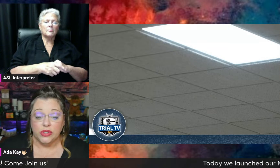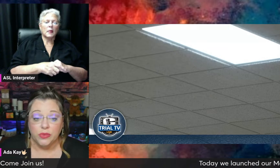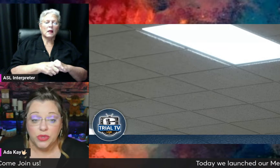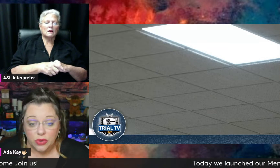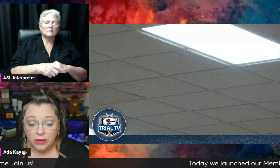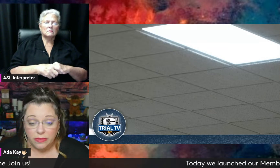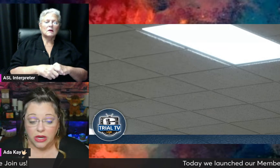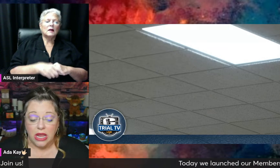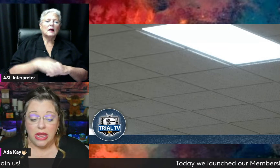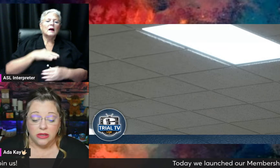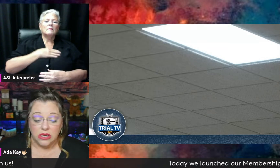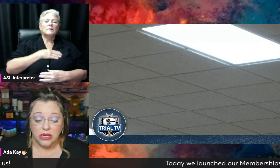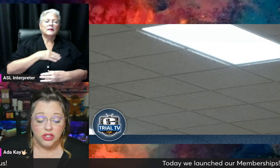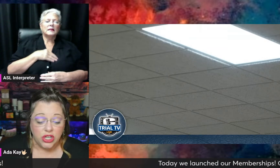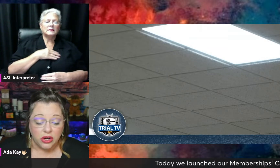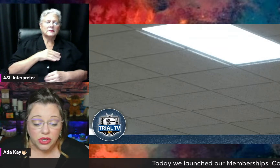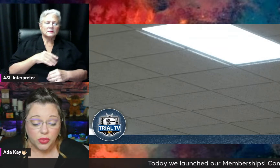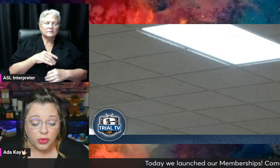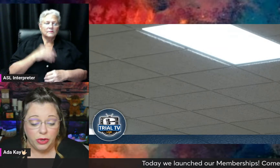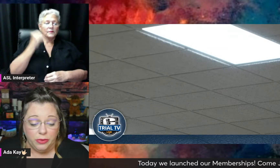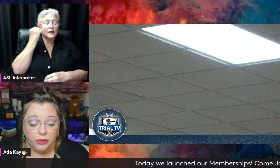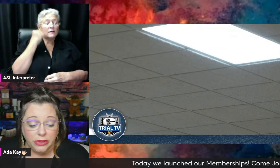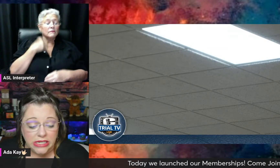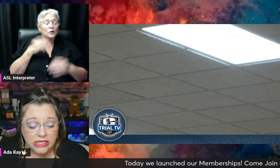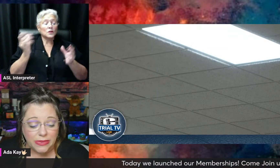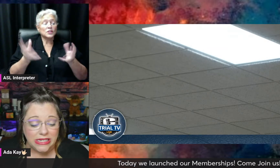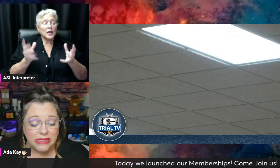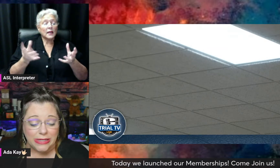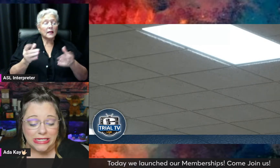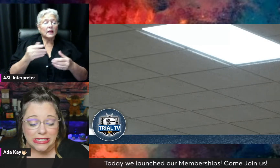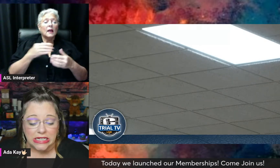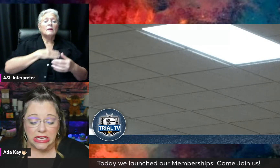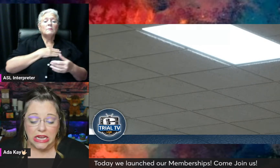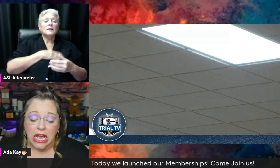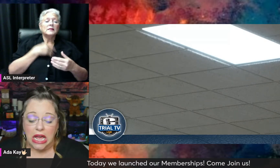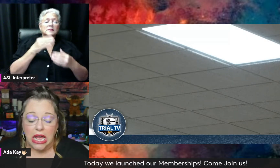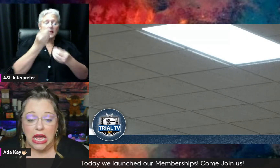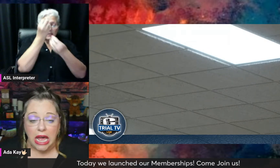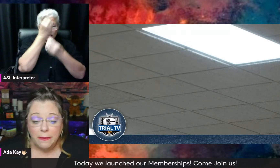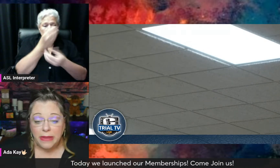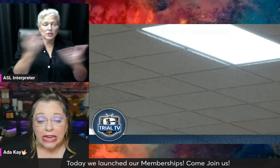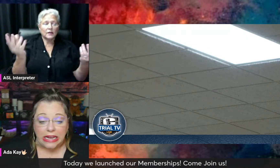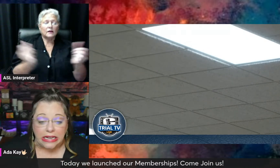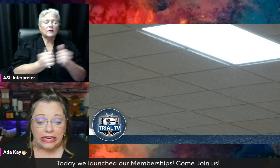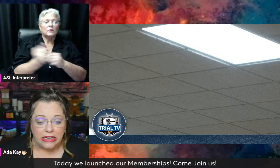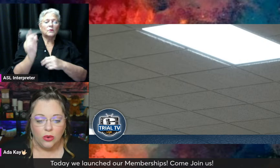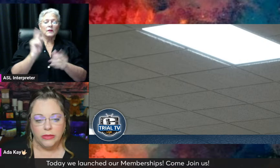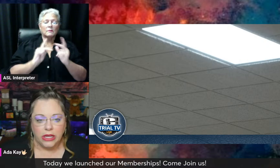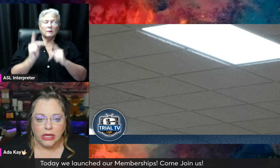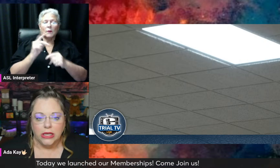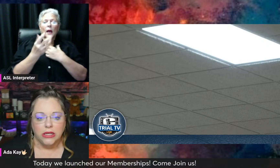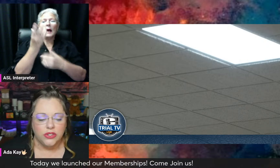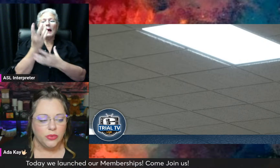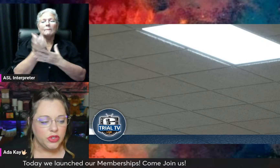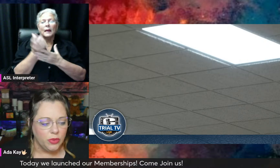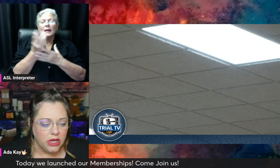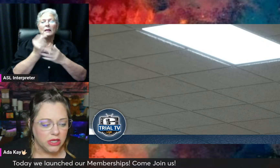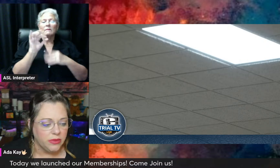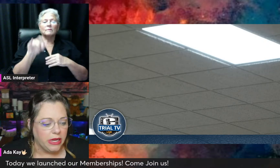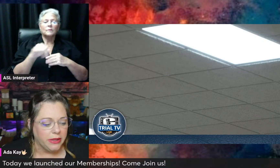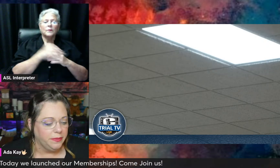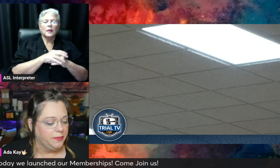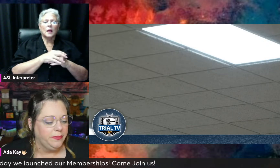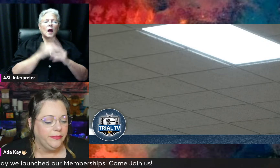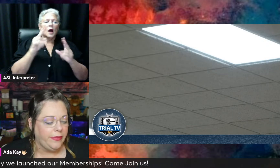please subscribe and share this with people. Please, please, please. I'm begging. No, kidding. Someone told me